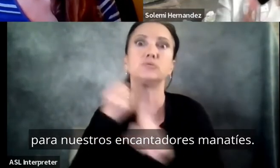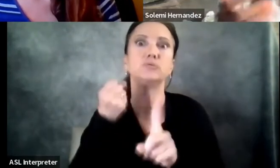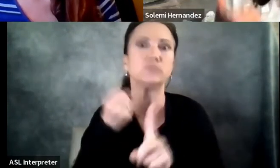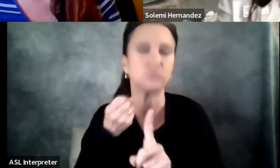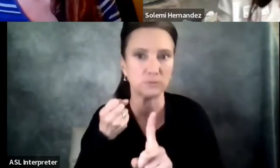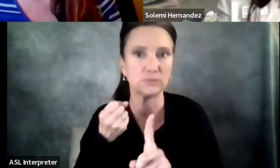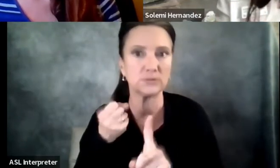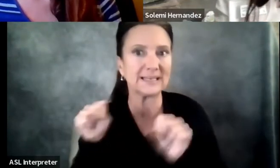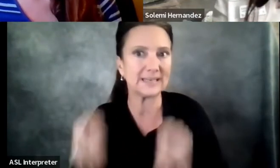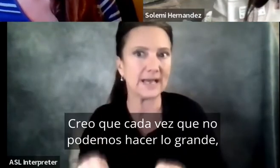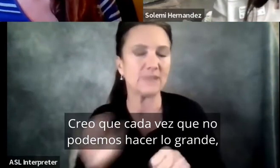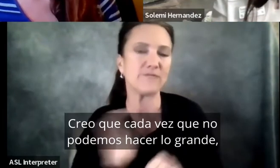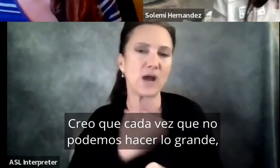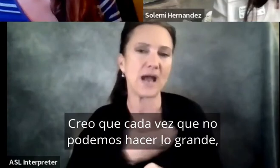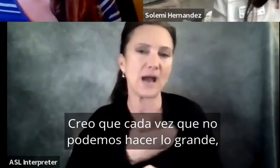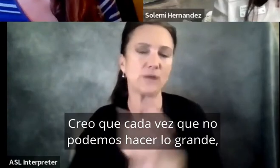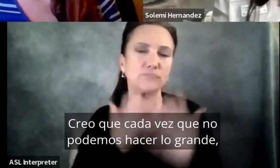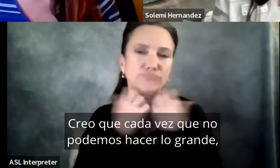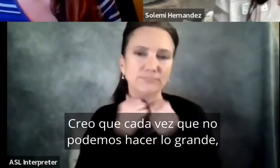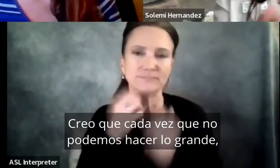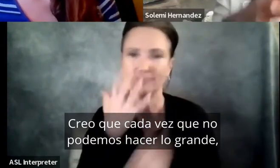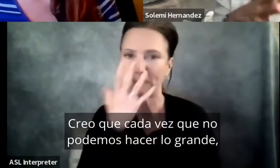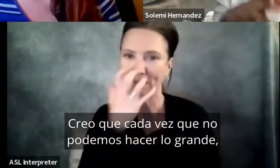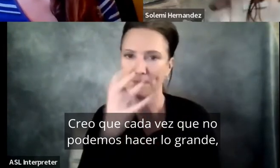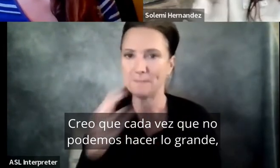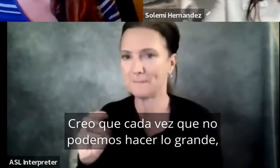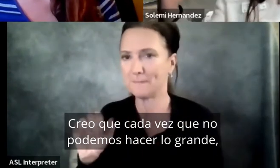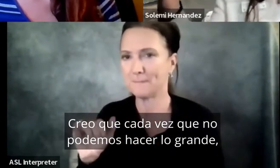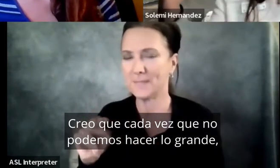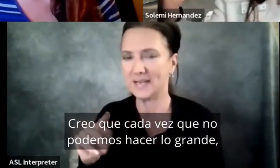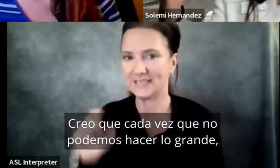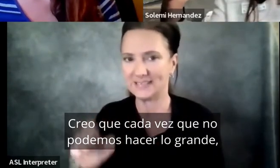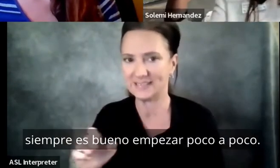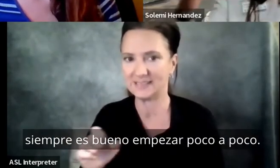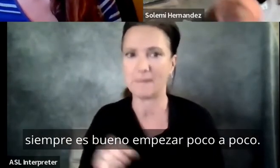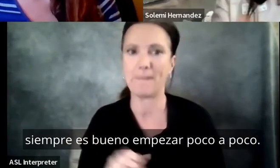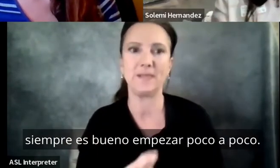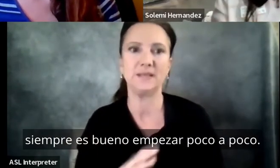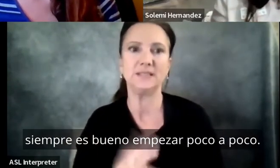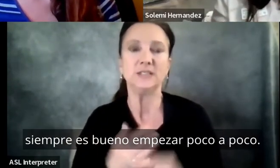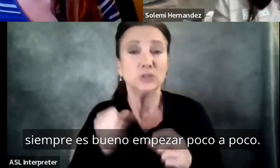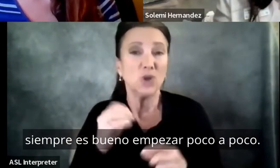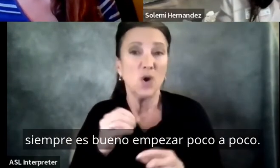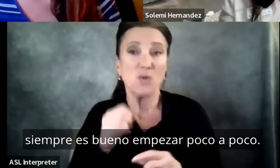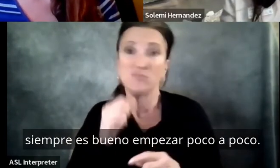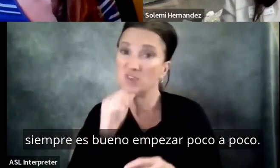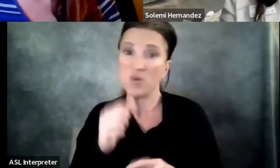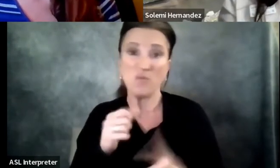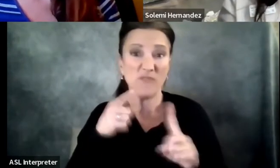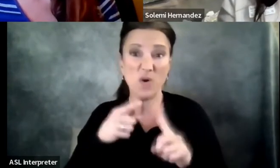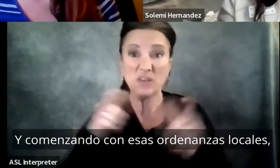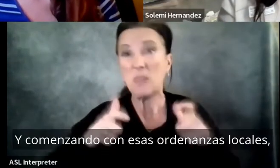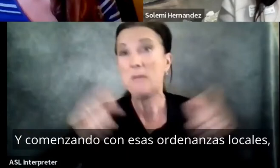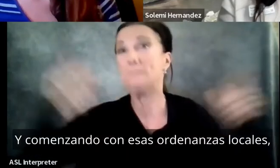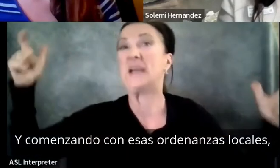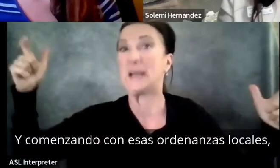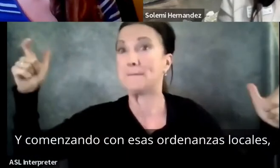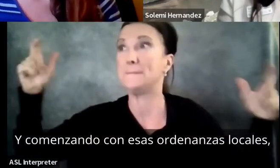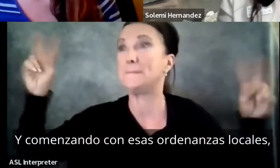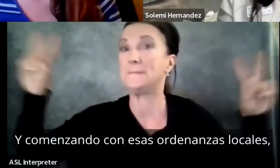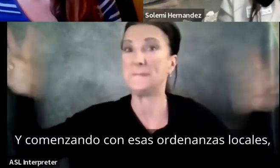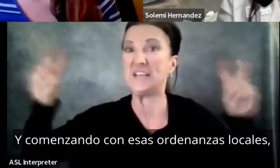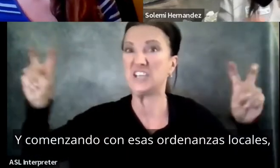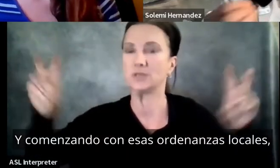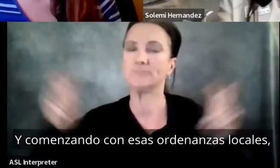know, manatees. I think, you know, whenever we cannot do the big one, it's always good to start small. And, you know, starting